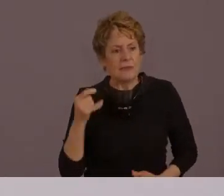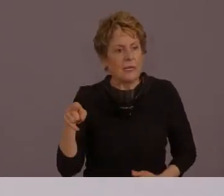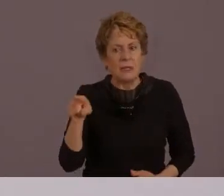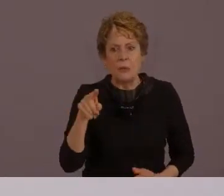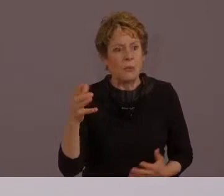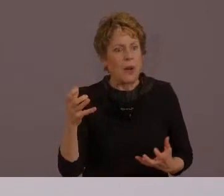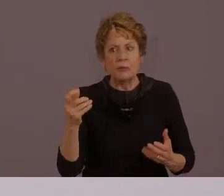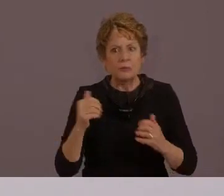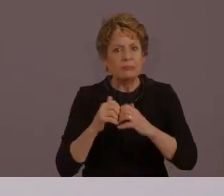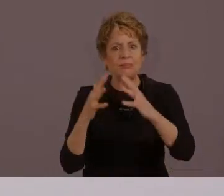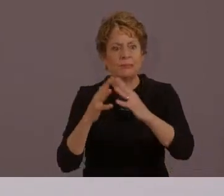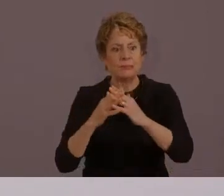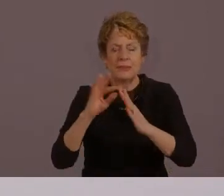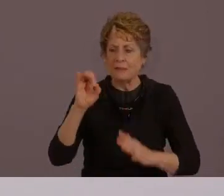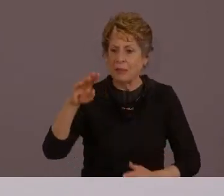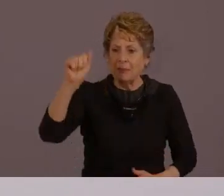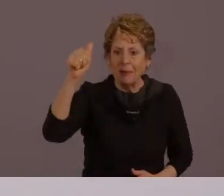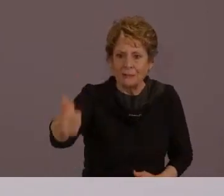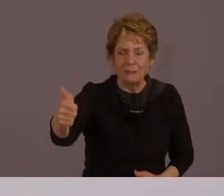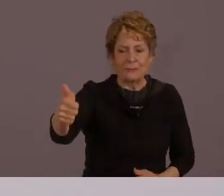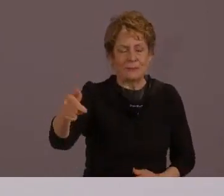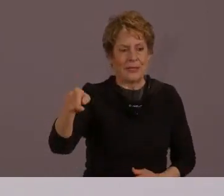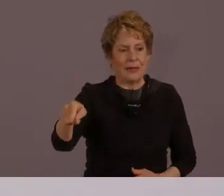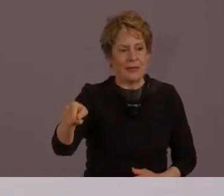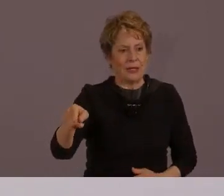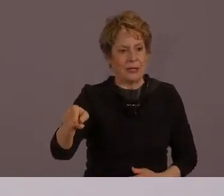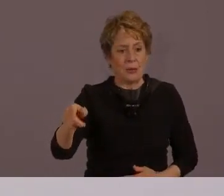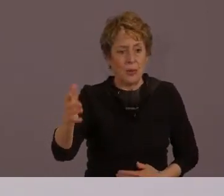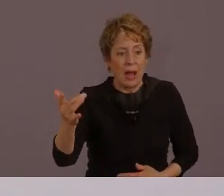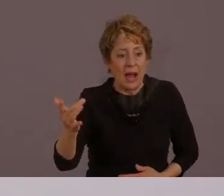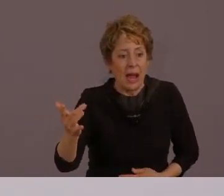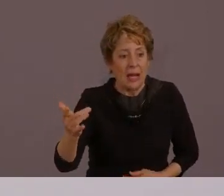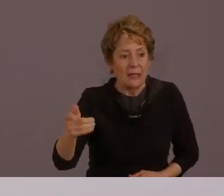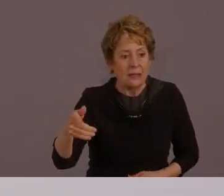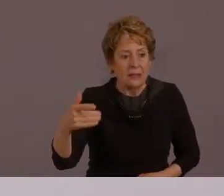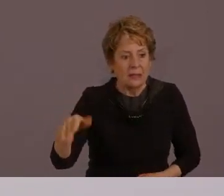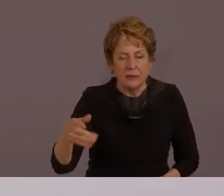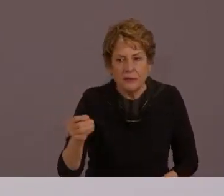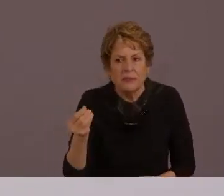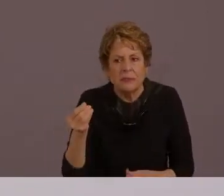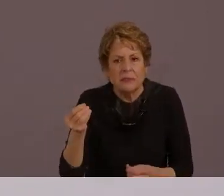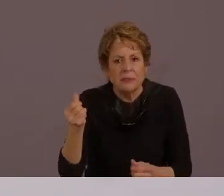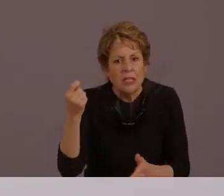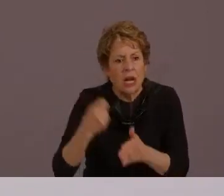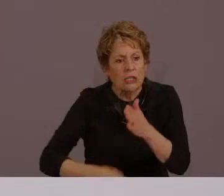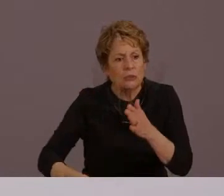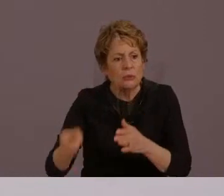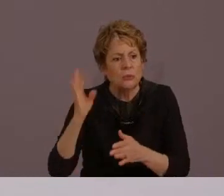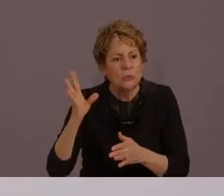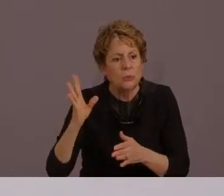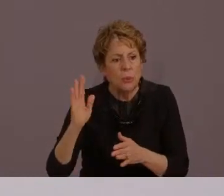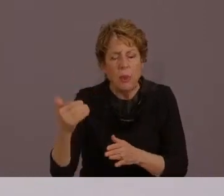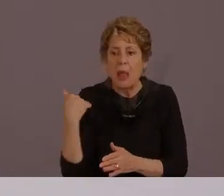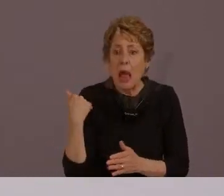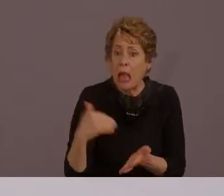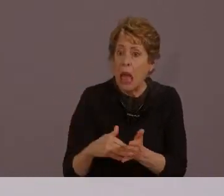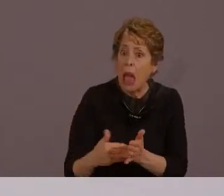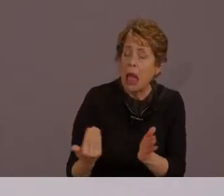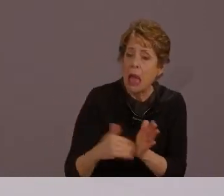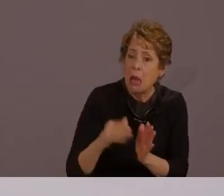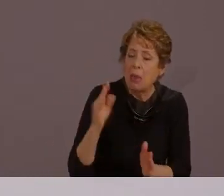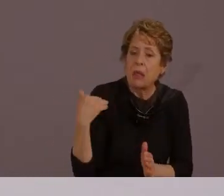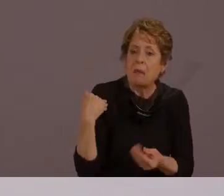FEMA. But just to, real quick to push back on that, according to the FEMA letter, they said it would be